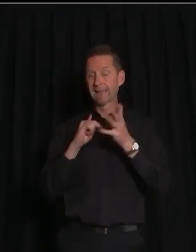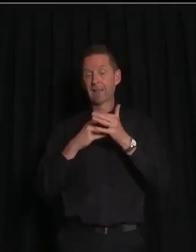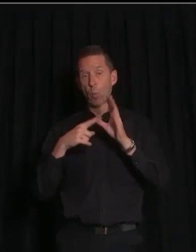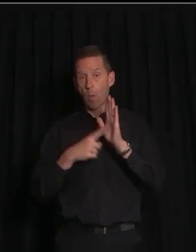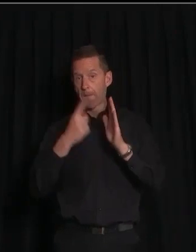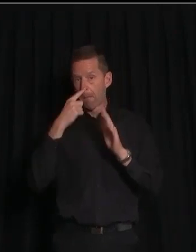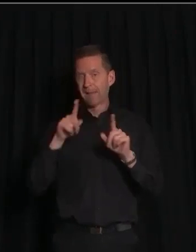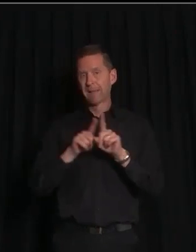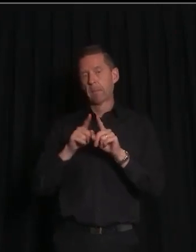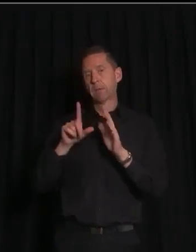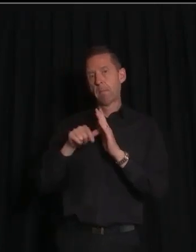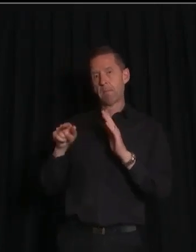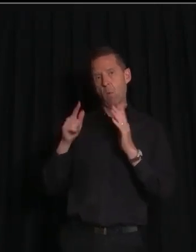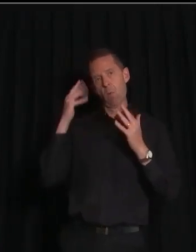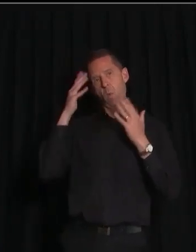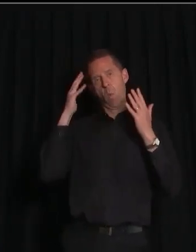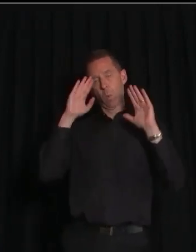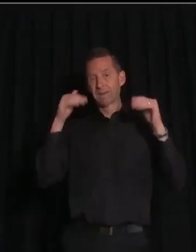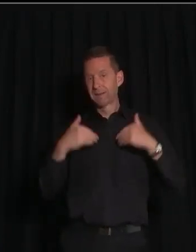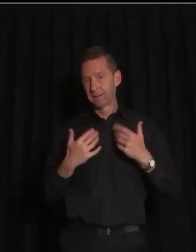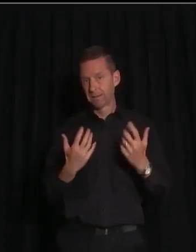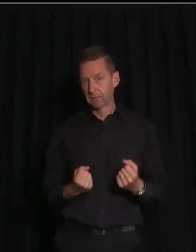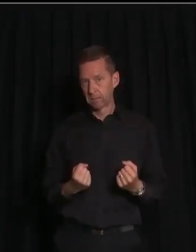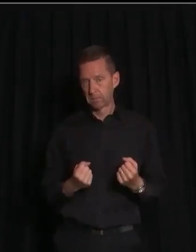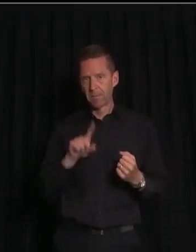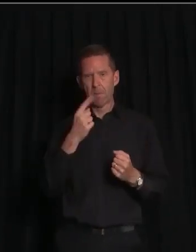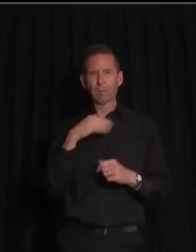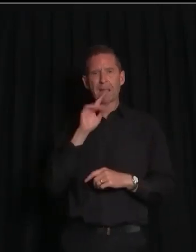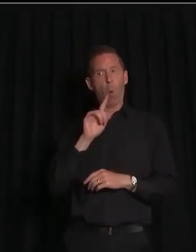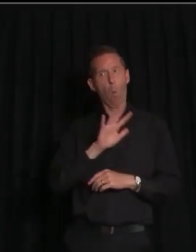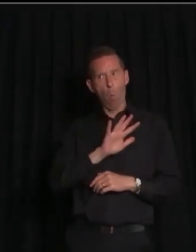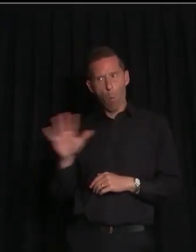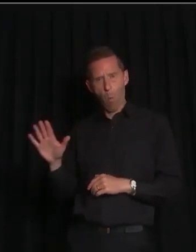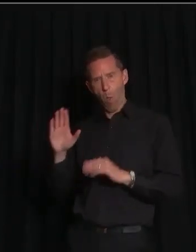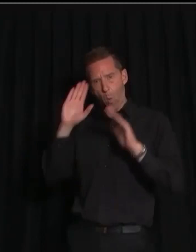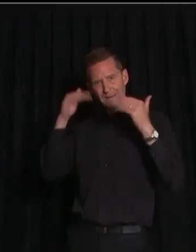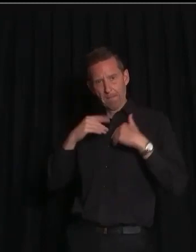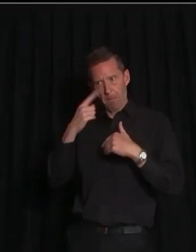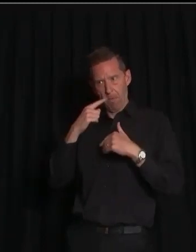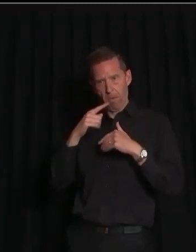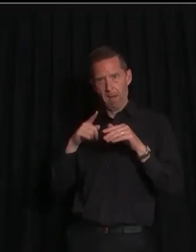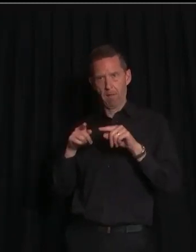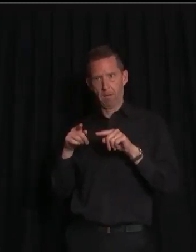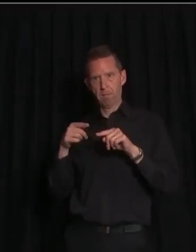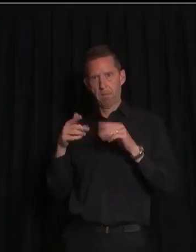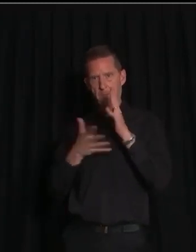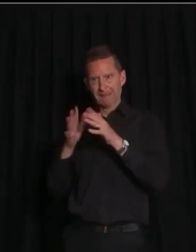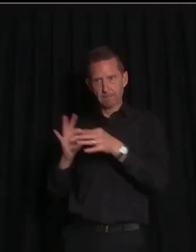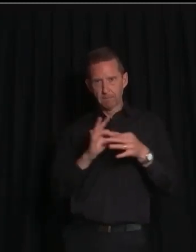but we also don't want to perpetuate the all autistic people are asexual or the all asexual people are